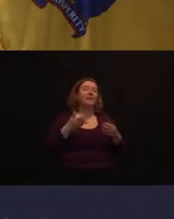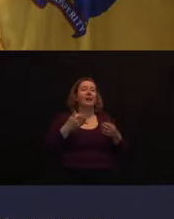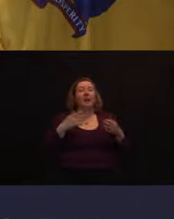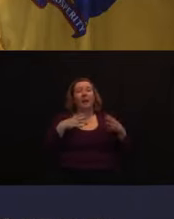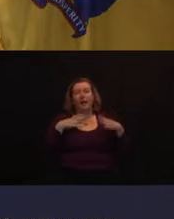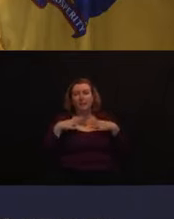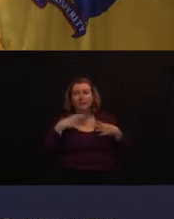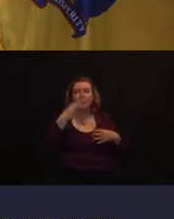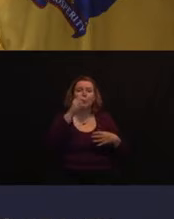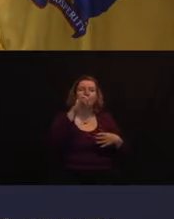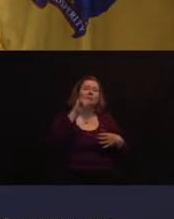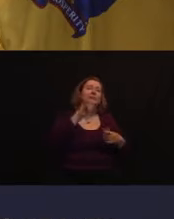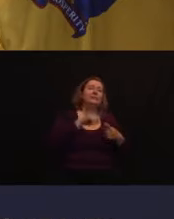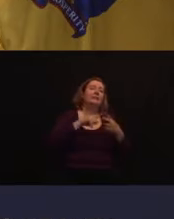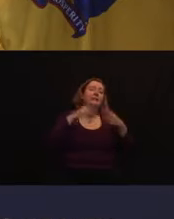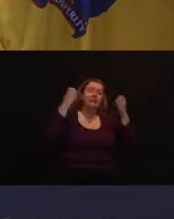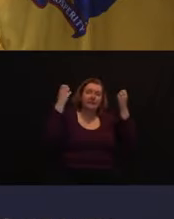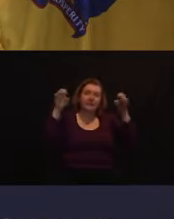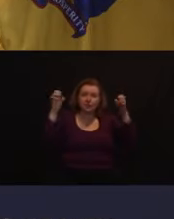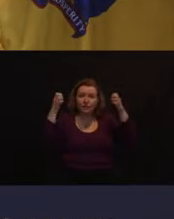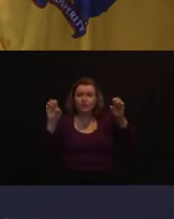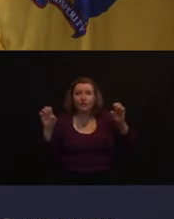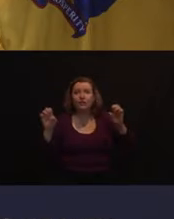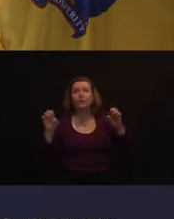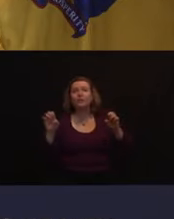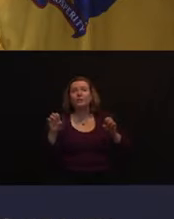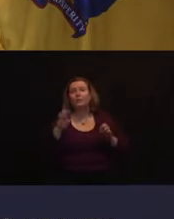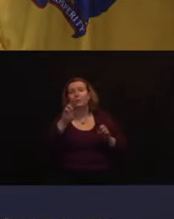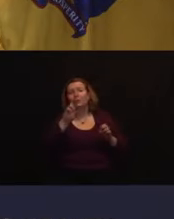us. Ramadan in a few weeks. Please,